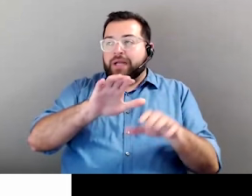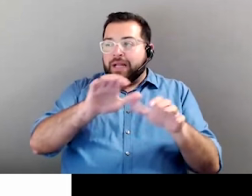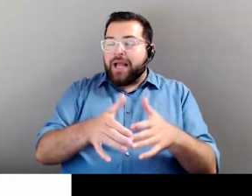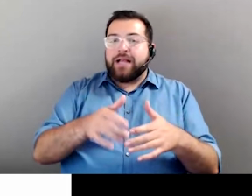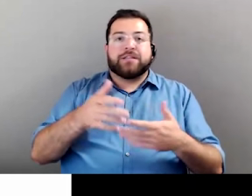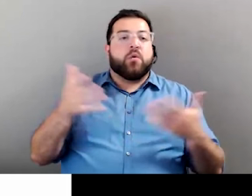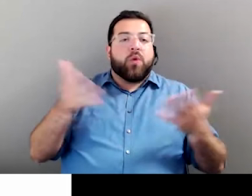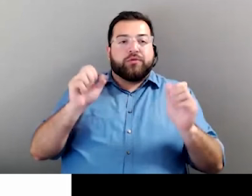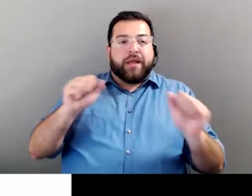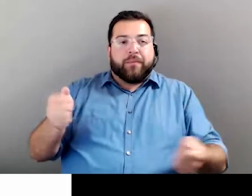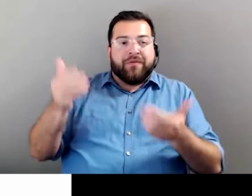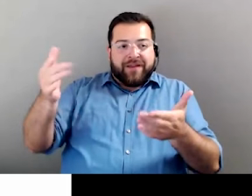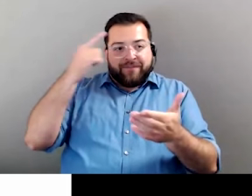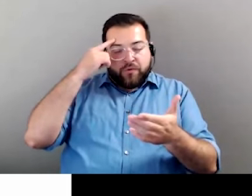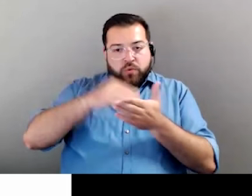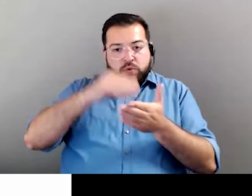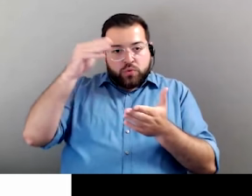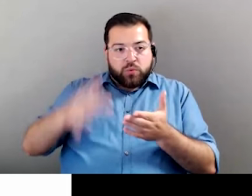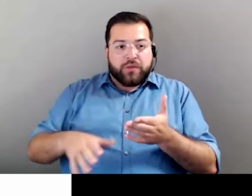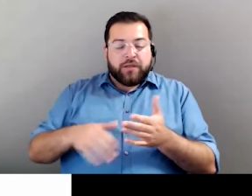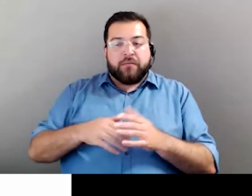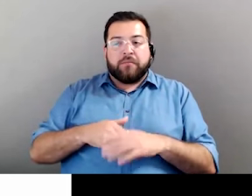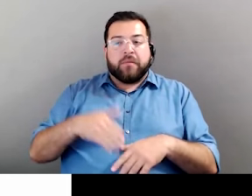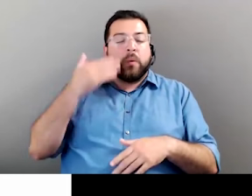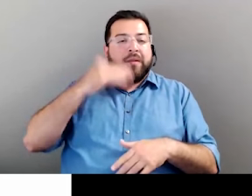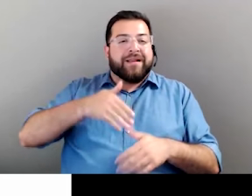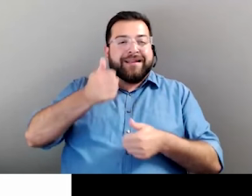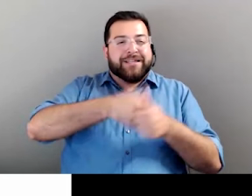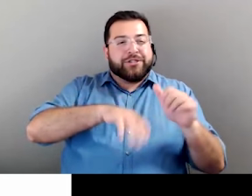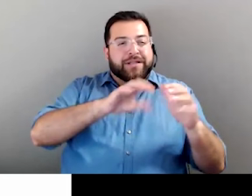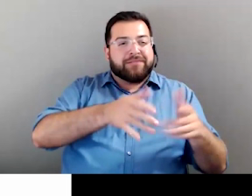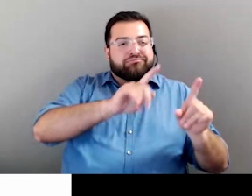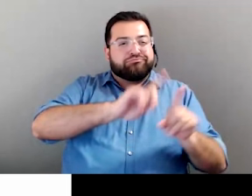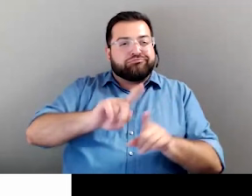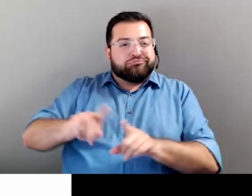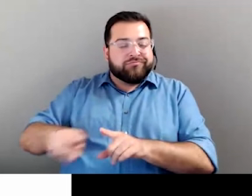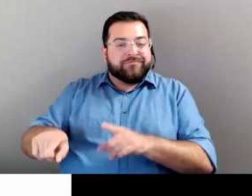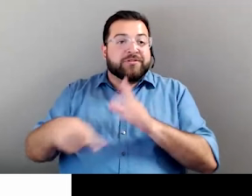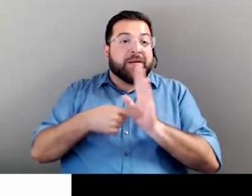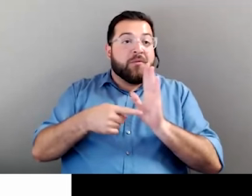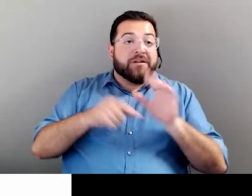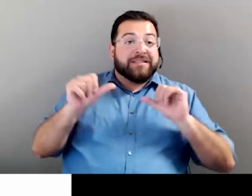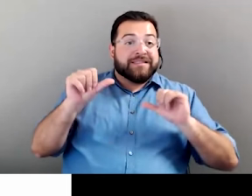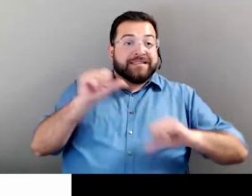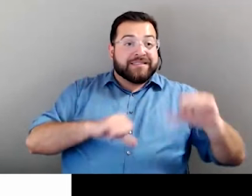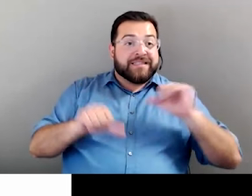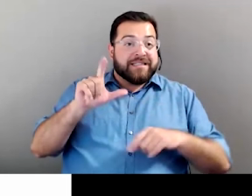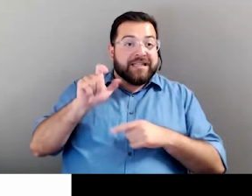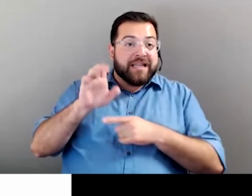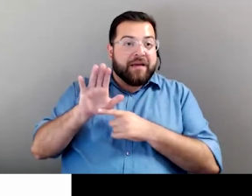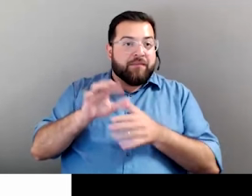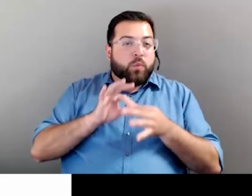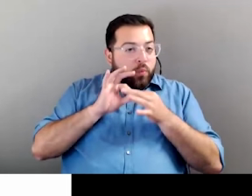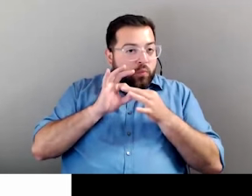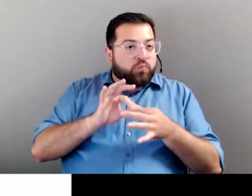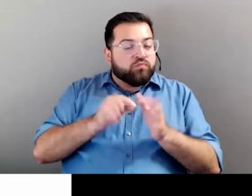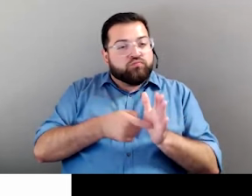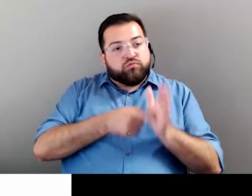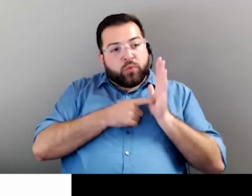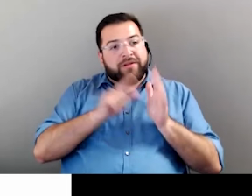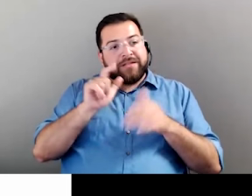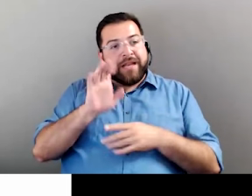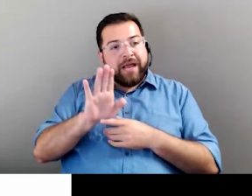provide for the student as well, because each class is different. Like, for example, like a science class that requires lab, right? If the student's gonna